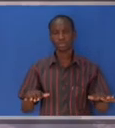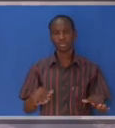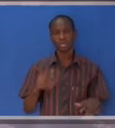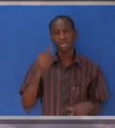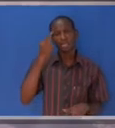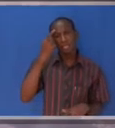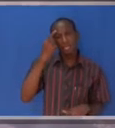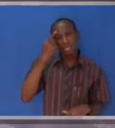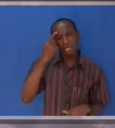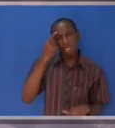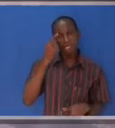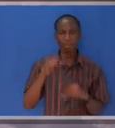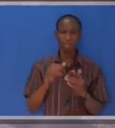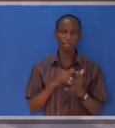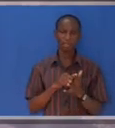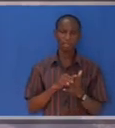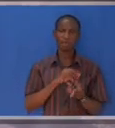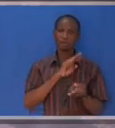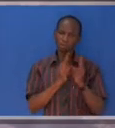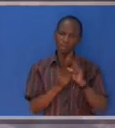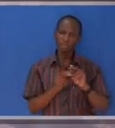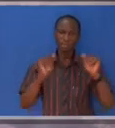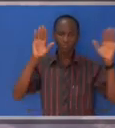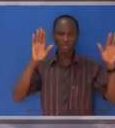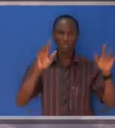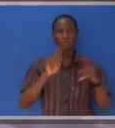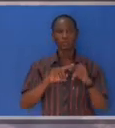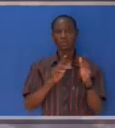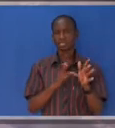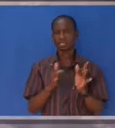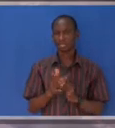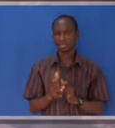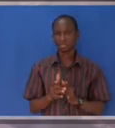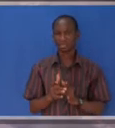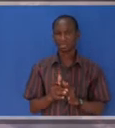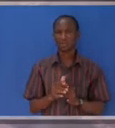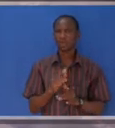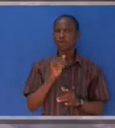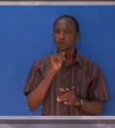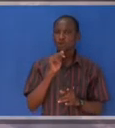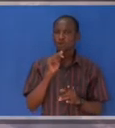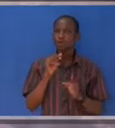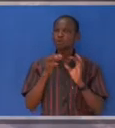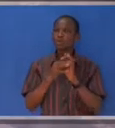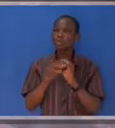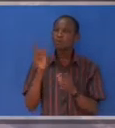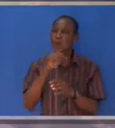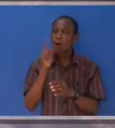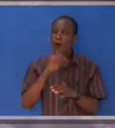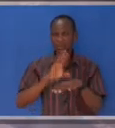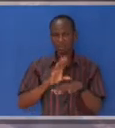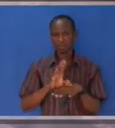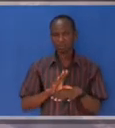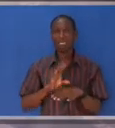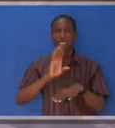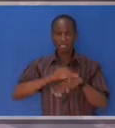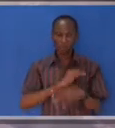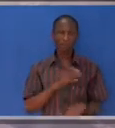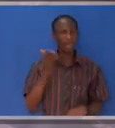sa kire wa dwen na fa wo ho ma ewurade men fa wo ma ewurade nkotena atro so mbie mu Church of Christ has swallowed